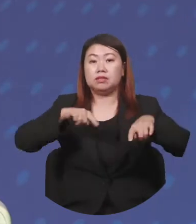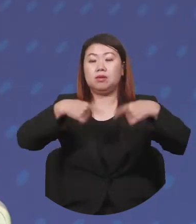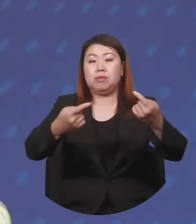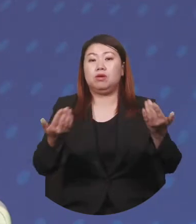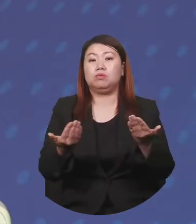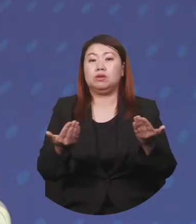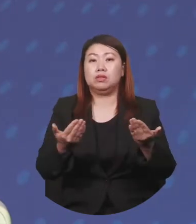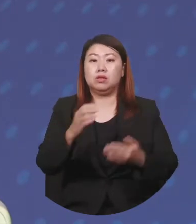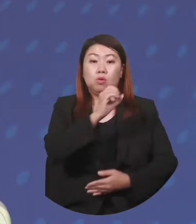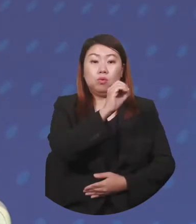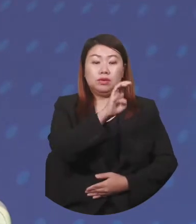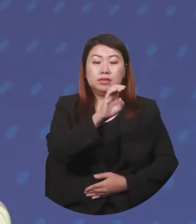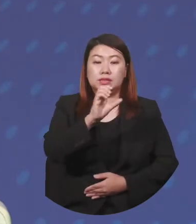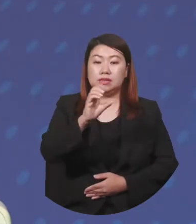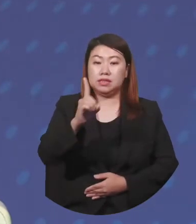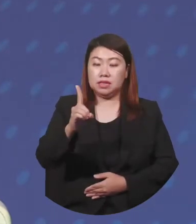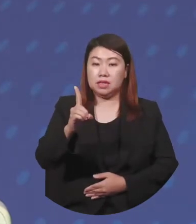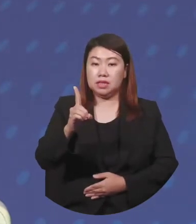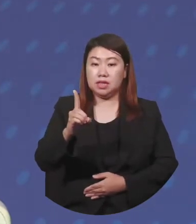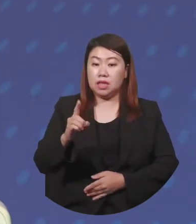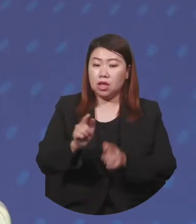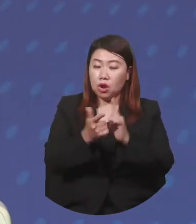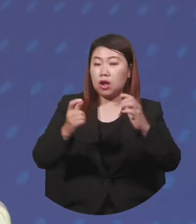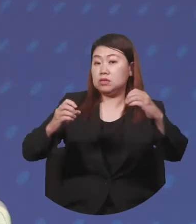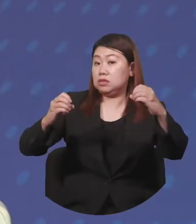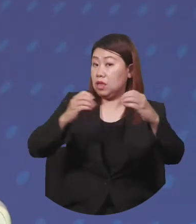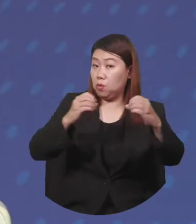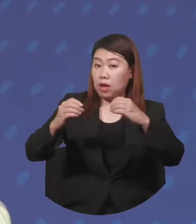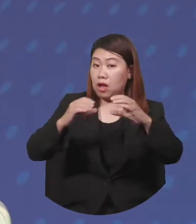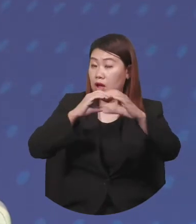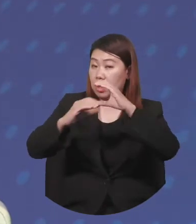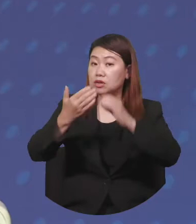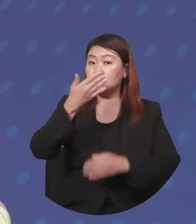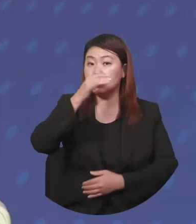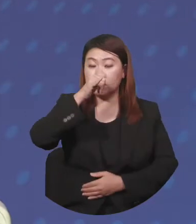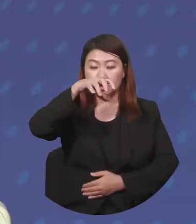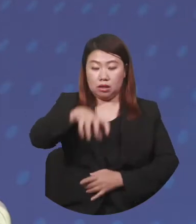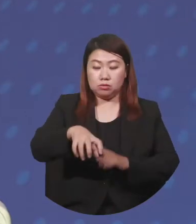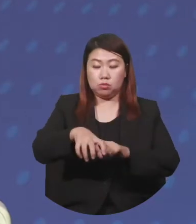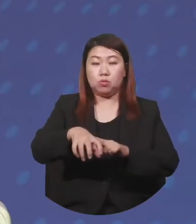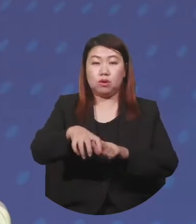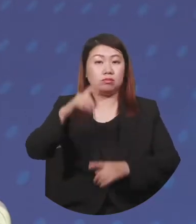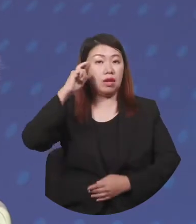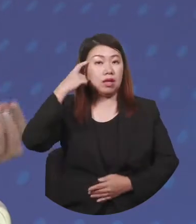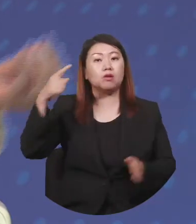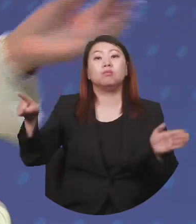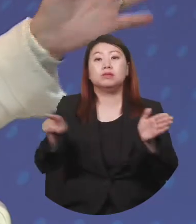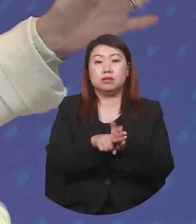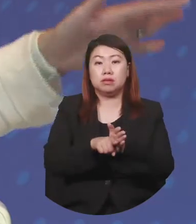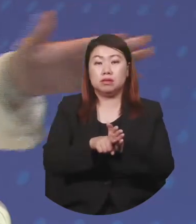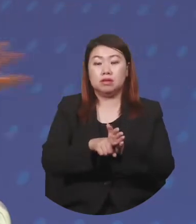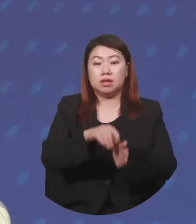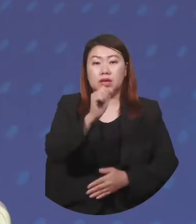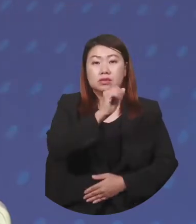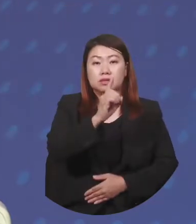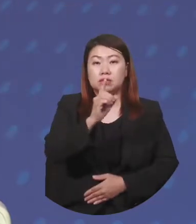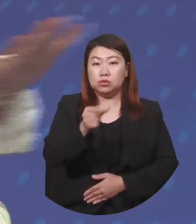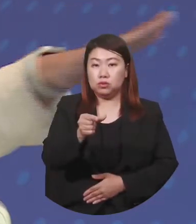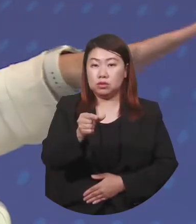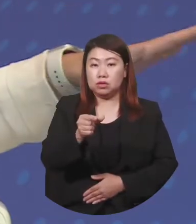But the point is that the SDG challenges, they cut across borders. They cut across